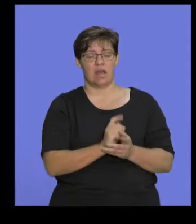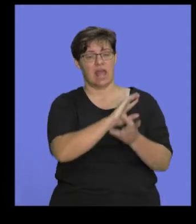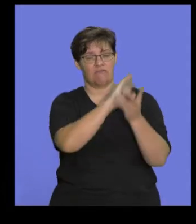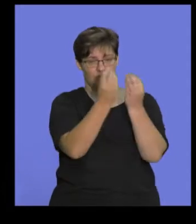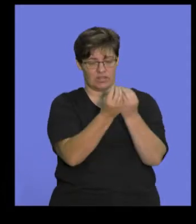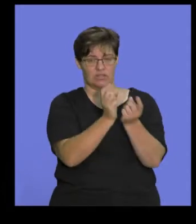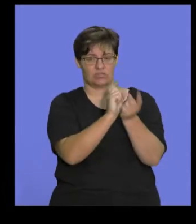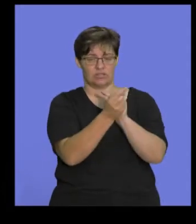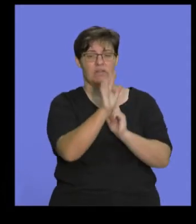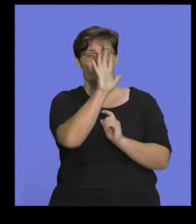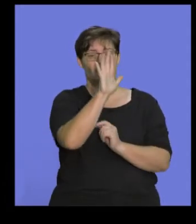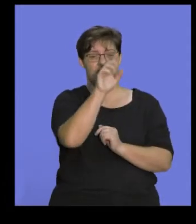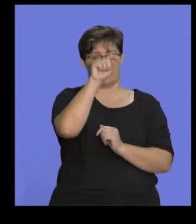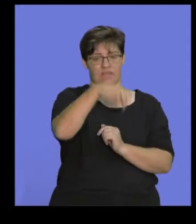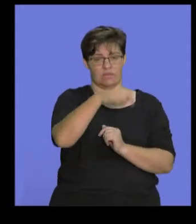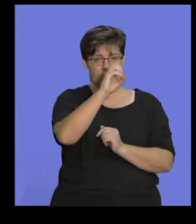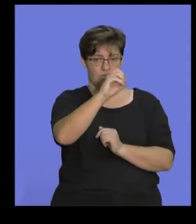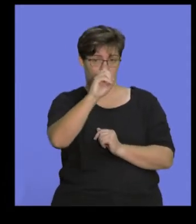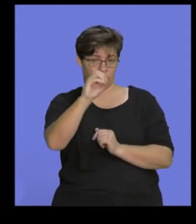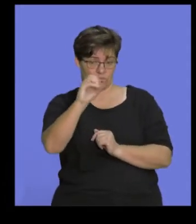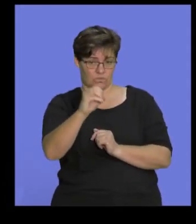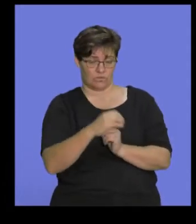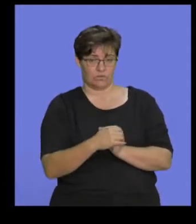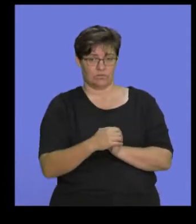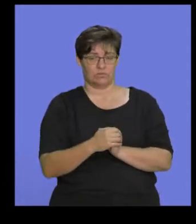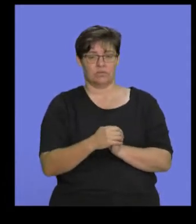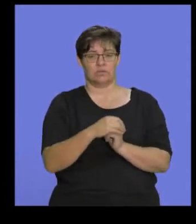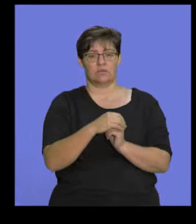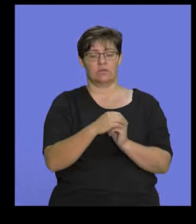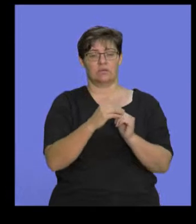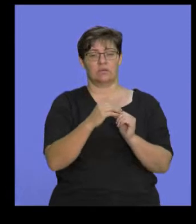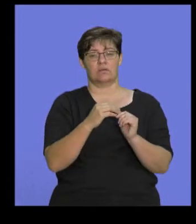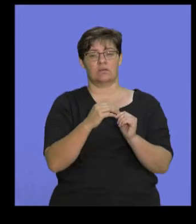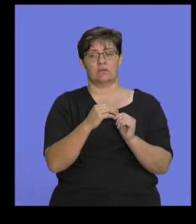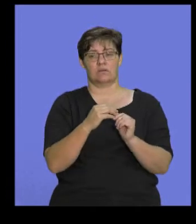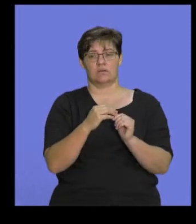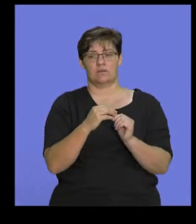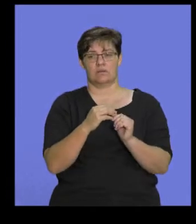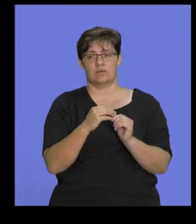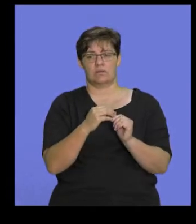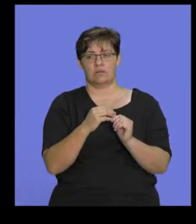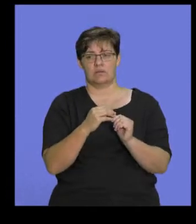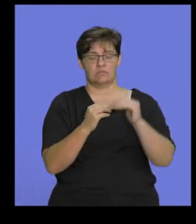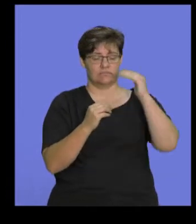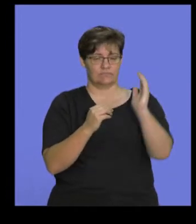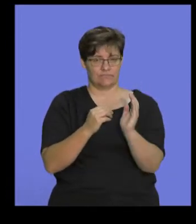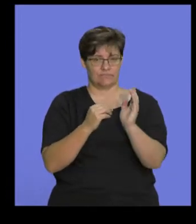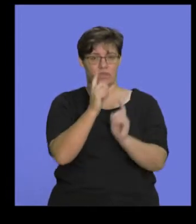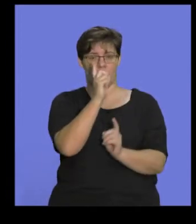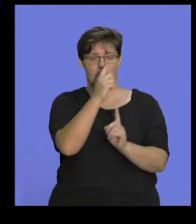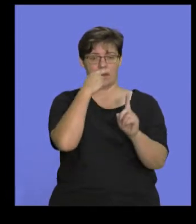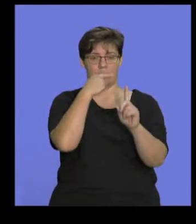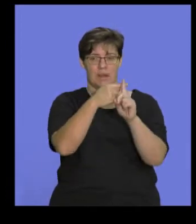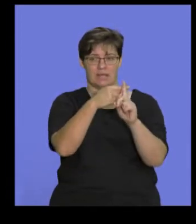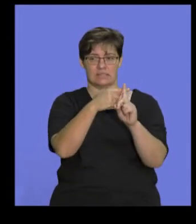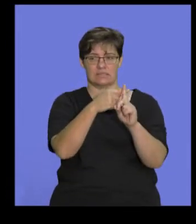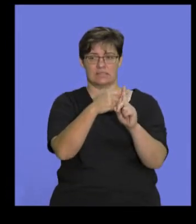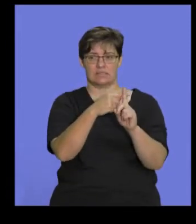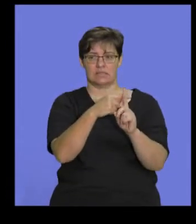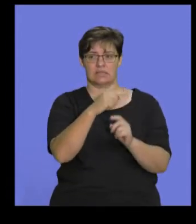to change everything here. That's 5,000, 1 plus, now this must be